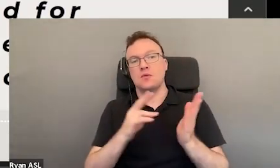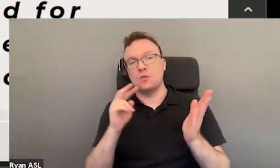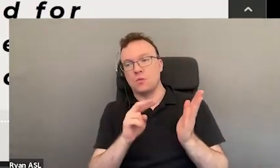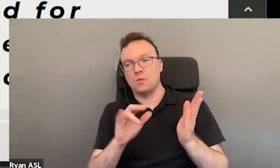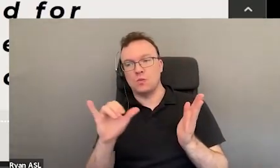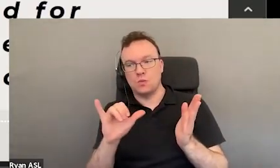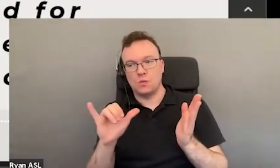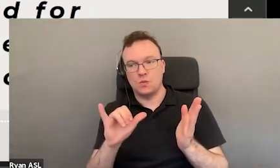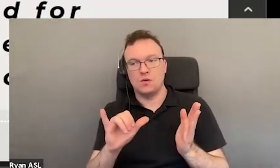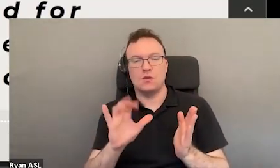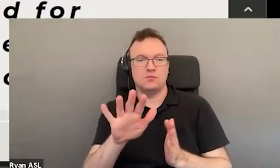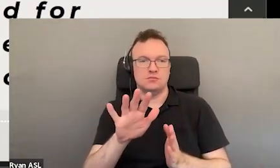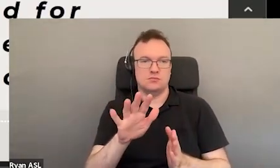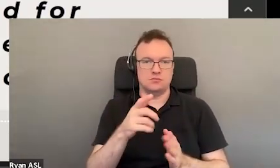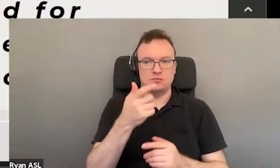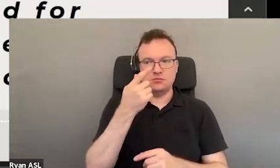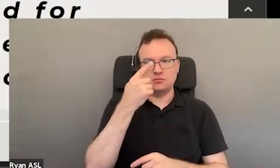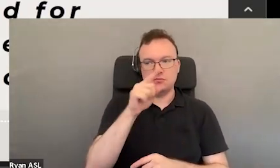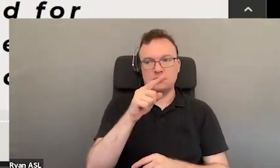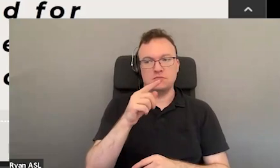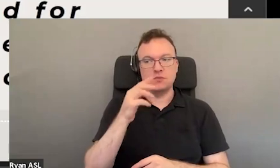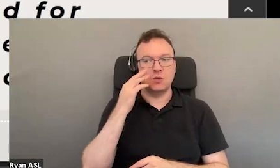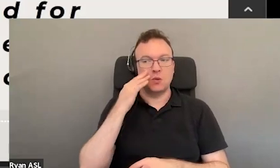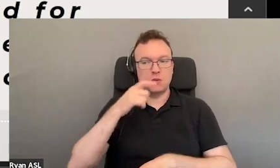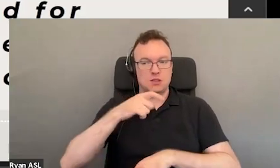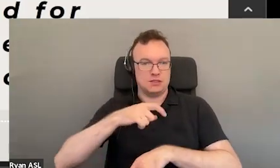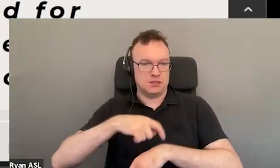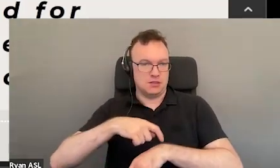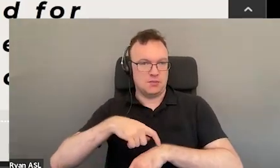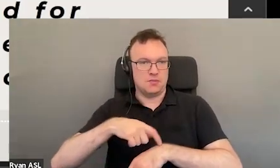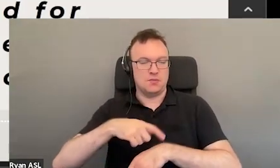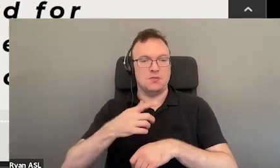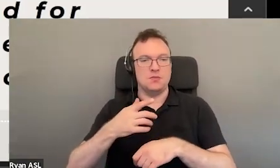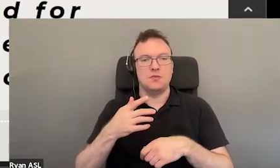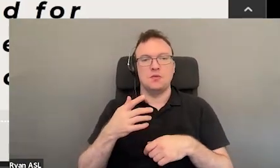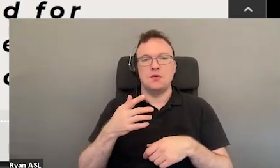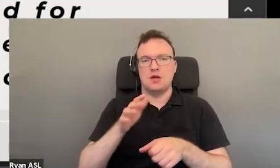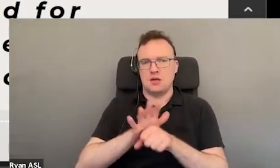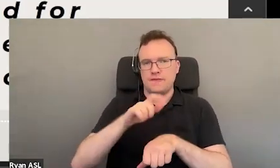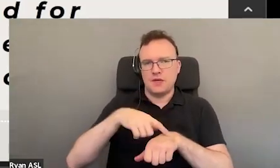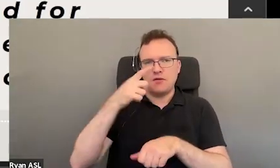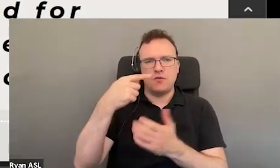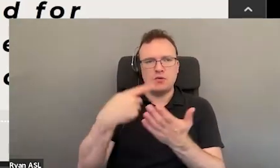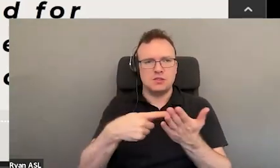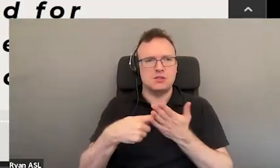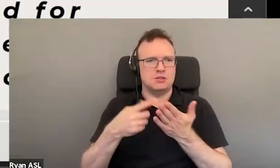well. But in the interest of time, we certainly want to keep moving so that we've got time for discussion